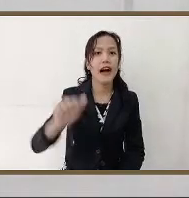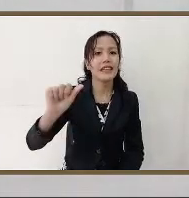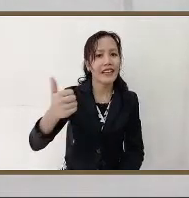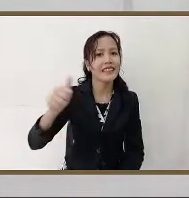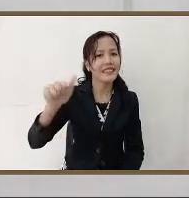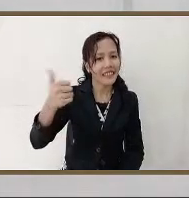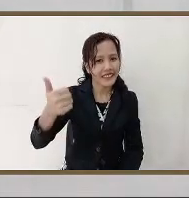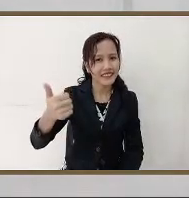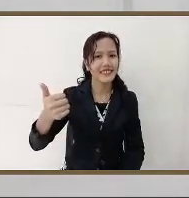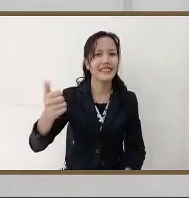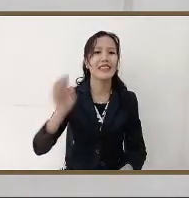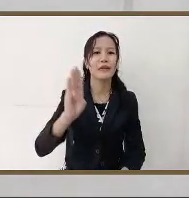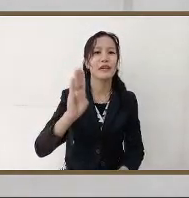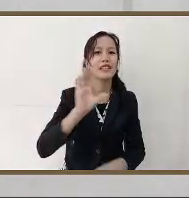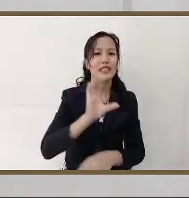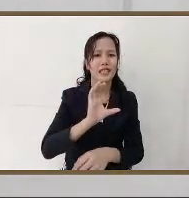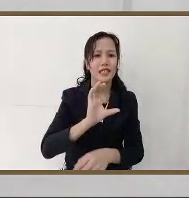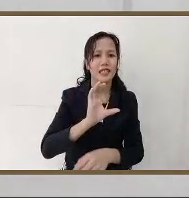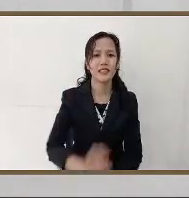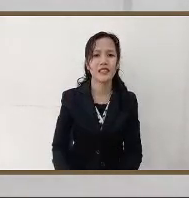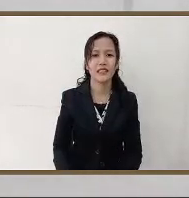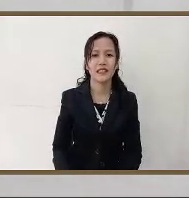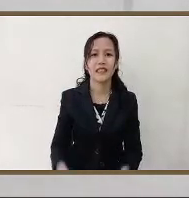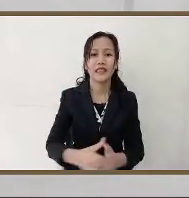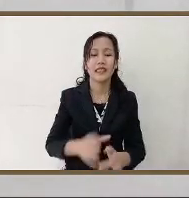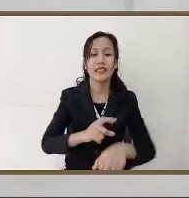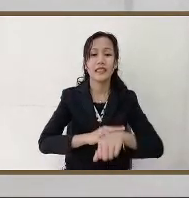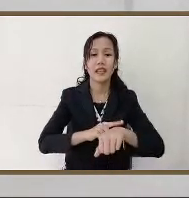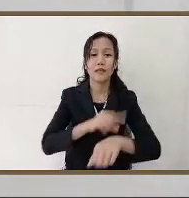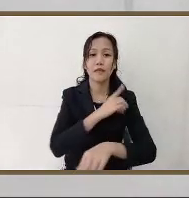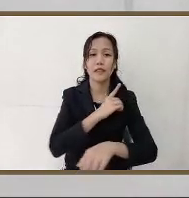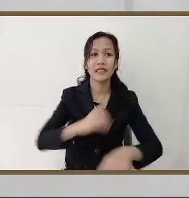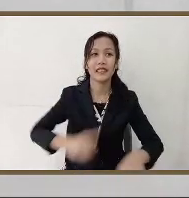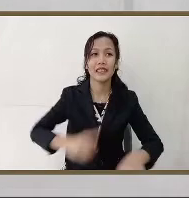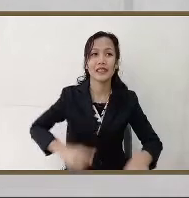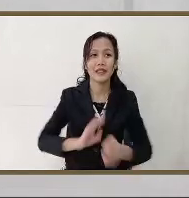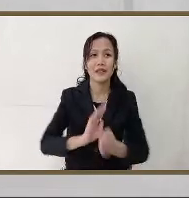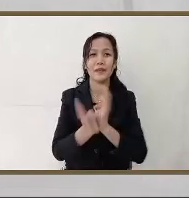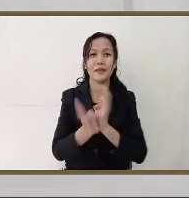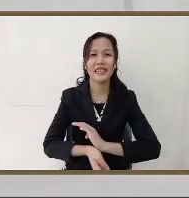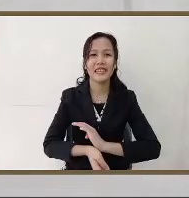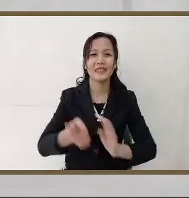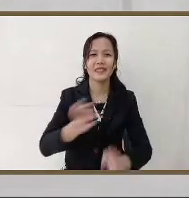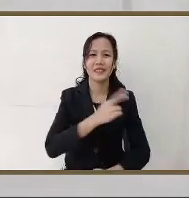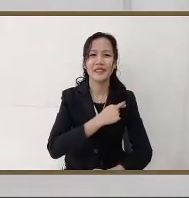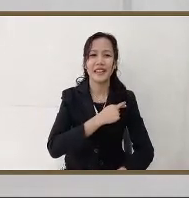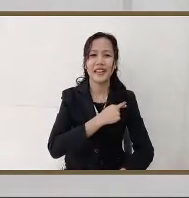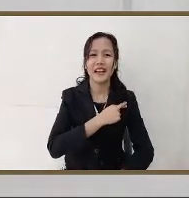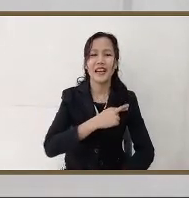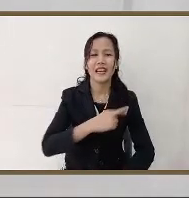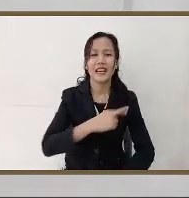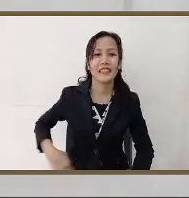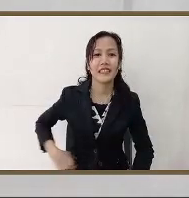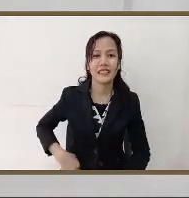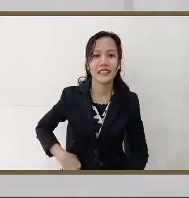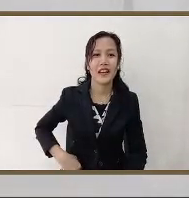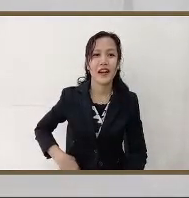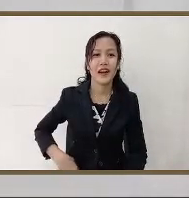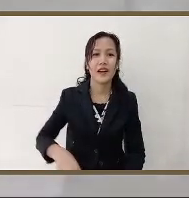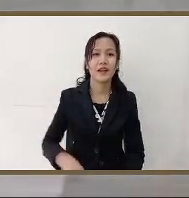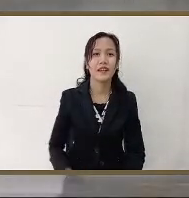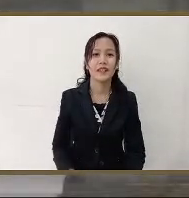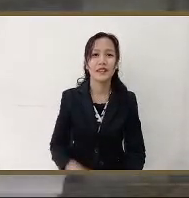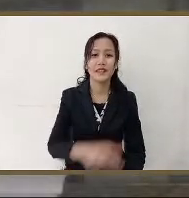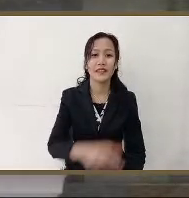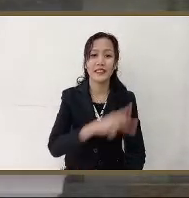that was the time na si David ay naging hari over Judah at Hebron. And then,